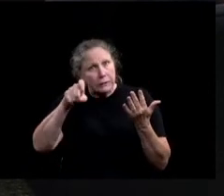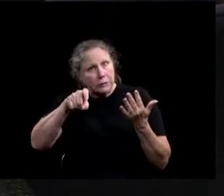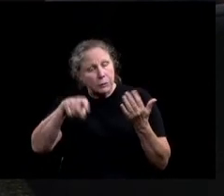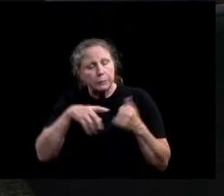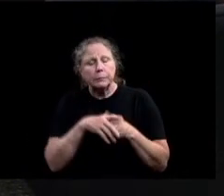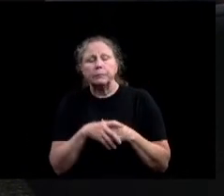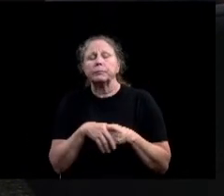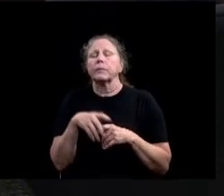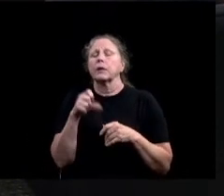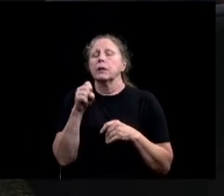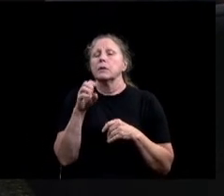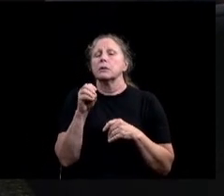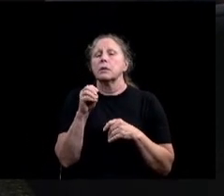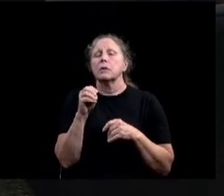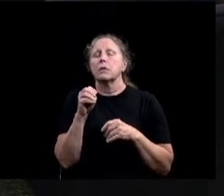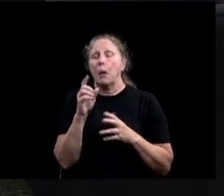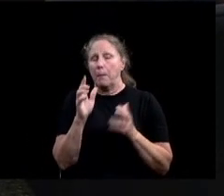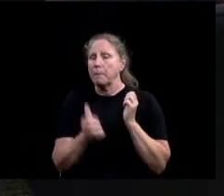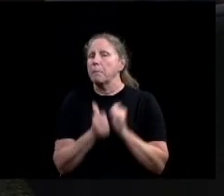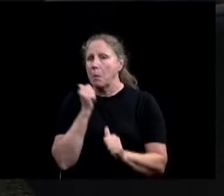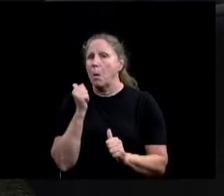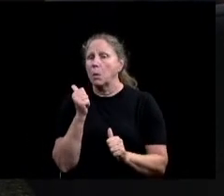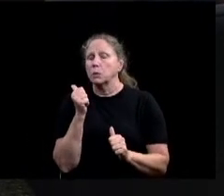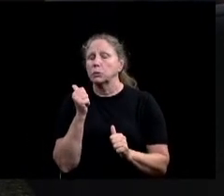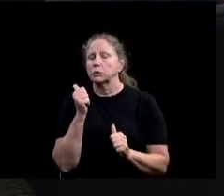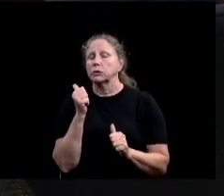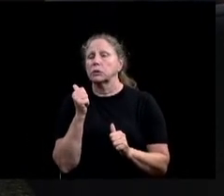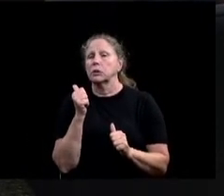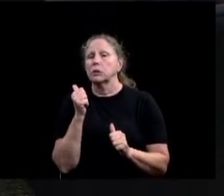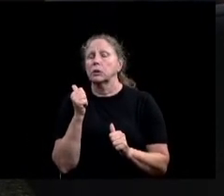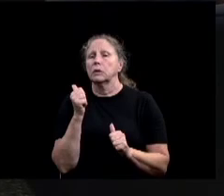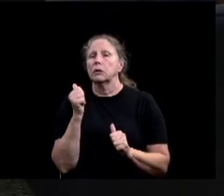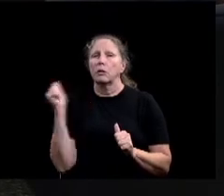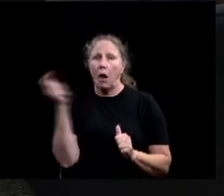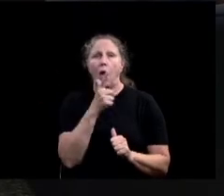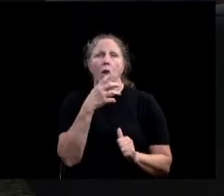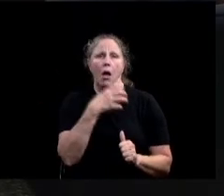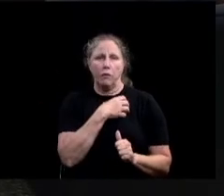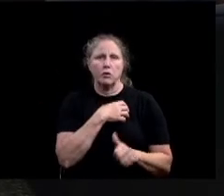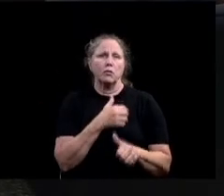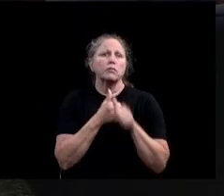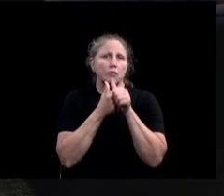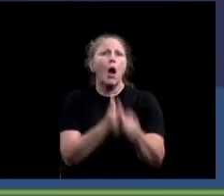good adherence to that policy of turning those cameras on.